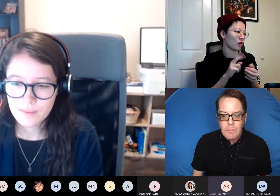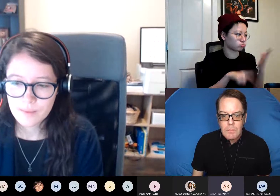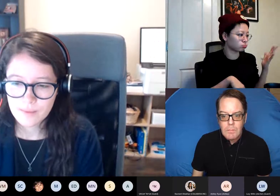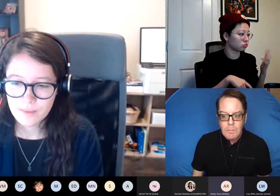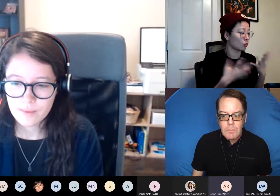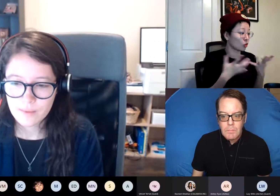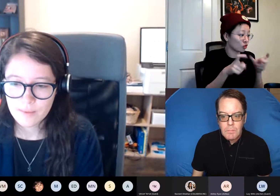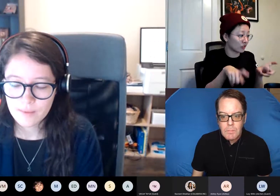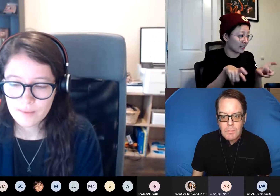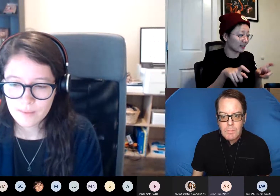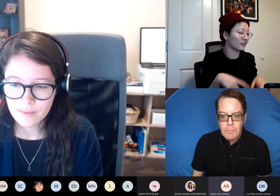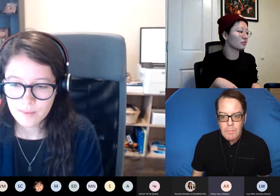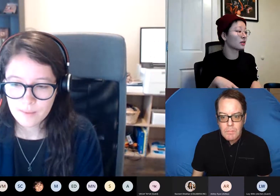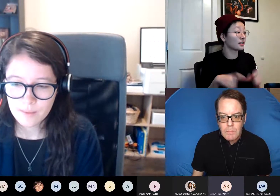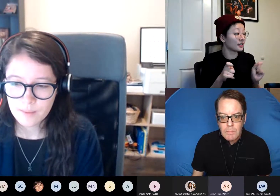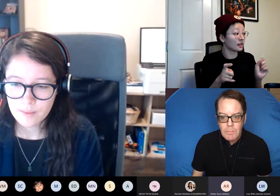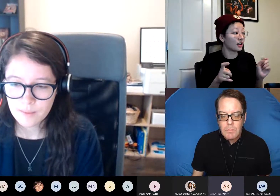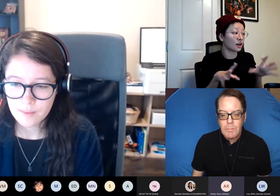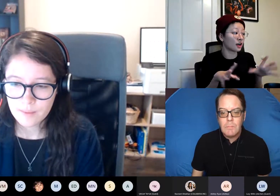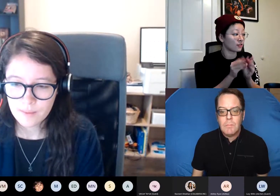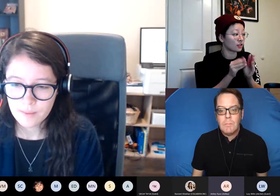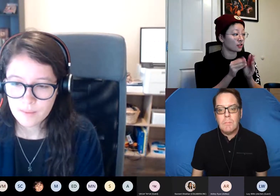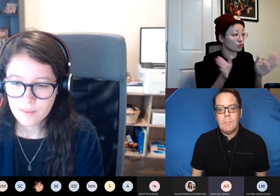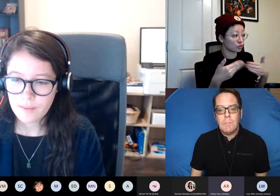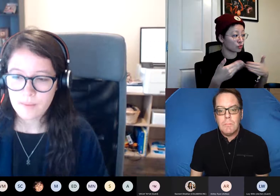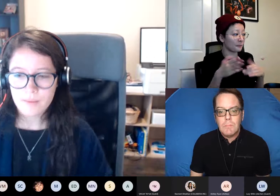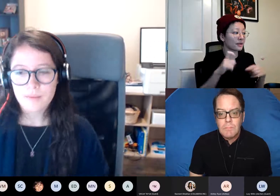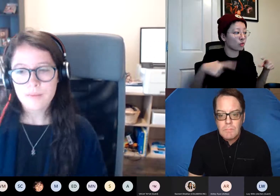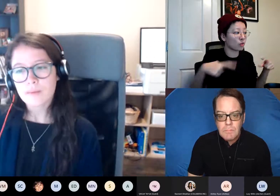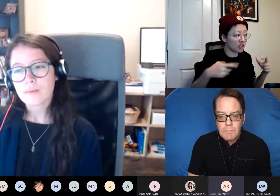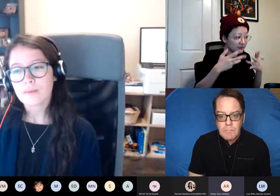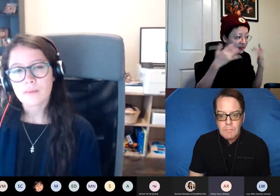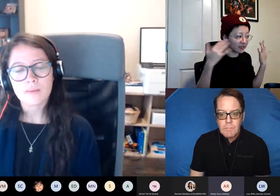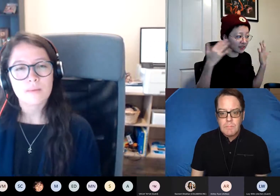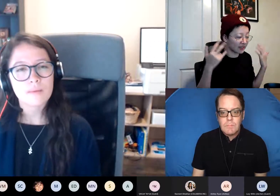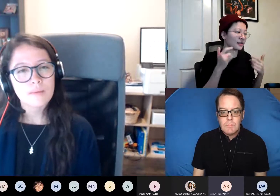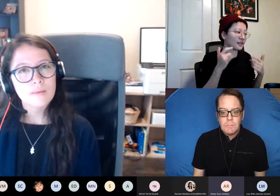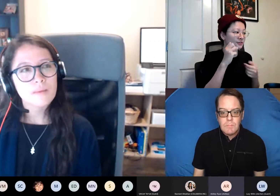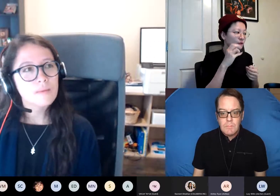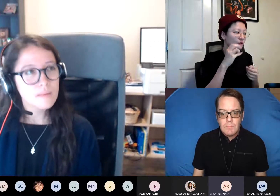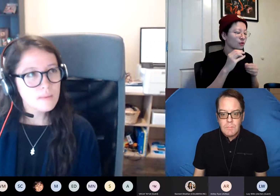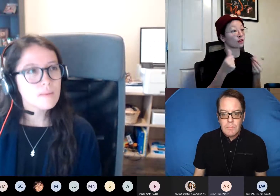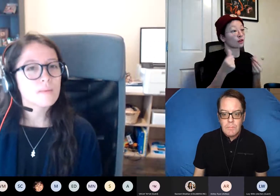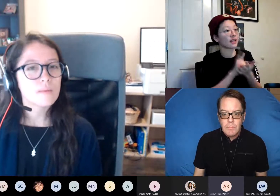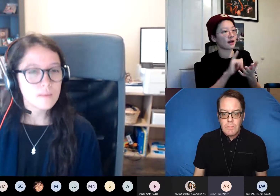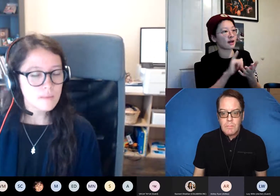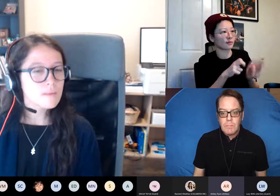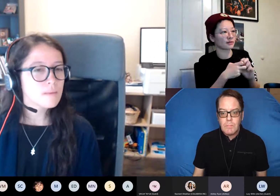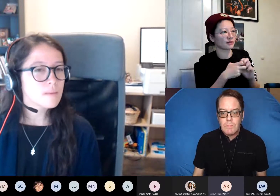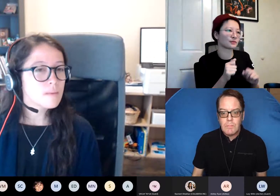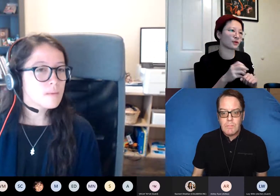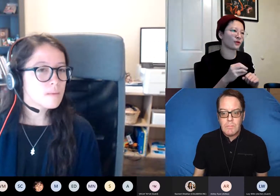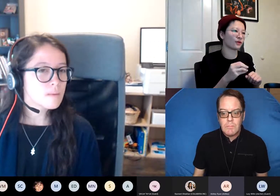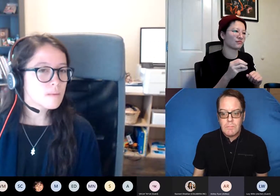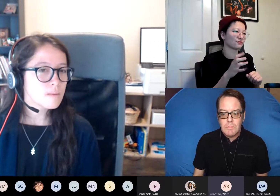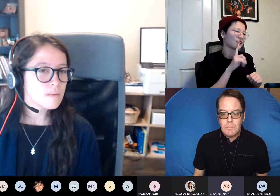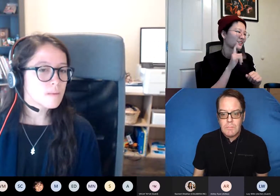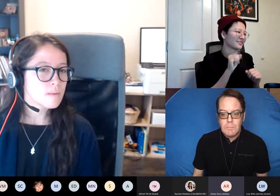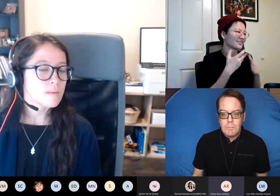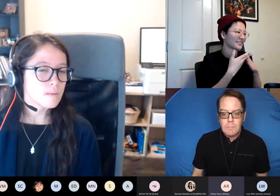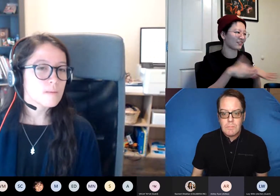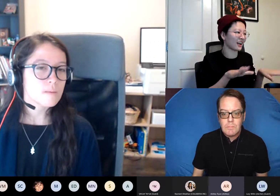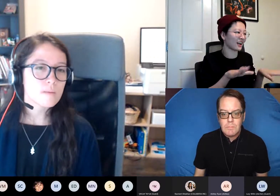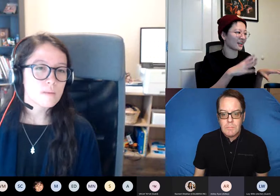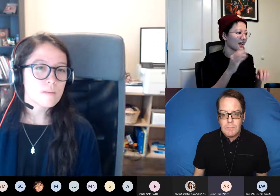that'll satisfy the needs of a certain group. And then for those who are in the group remaining, we use CART so that they have